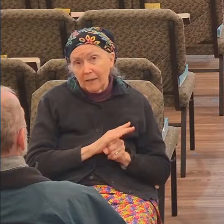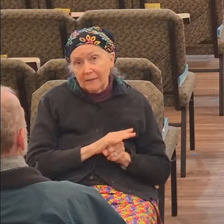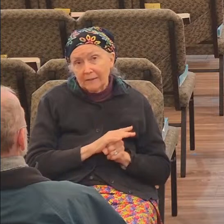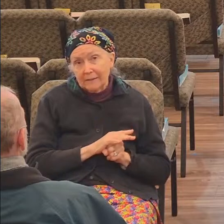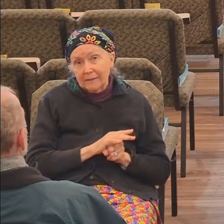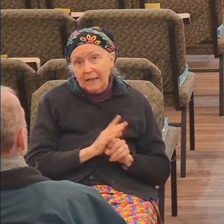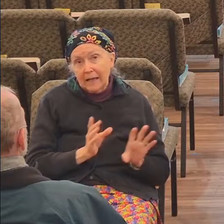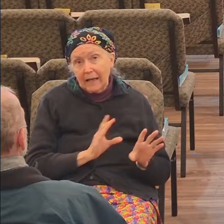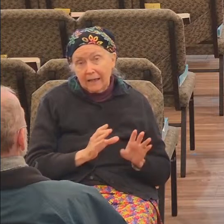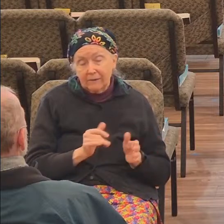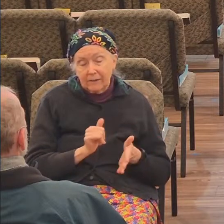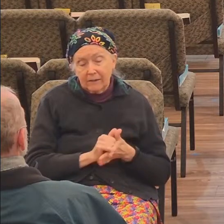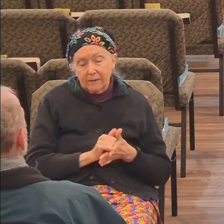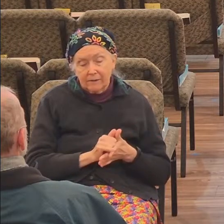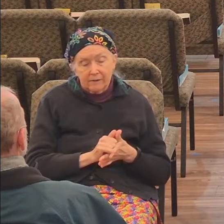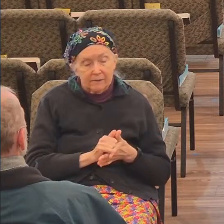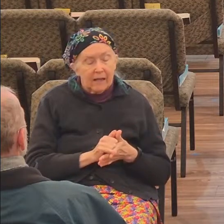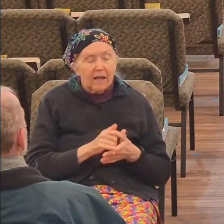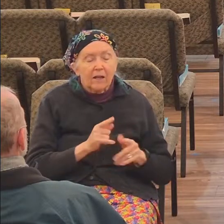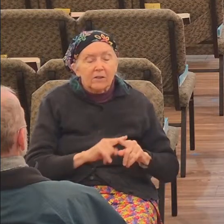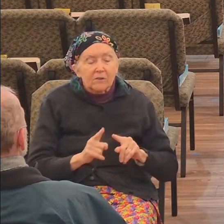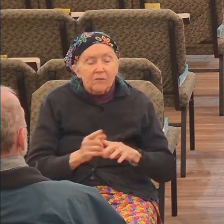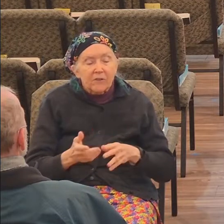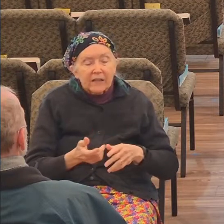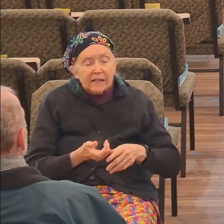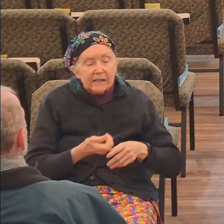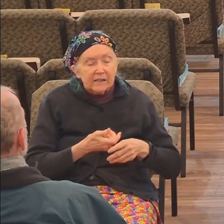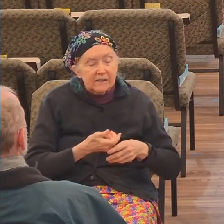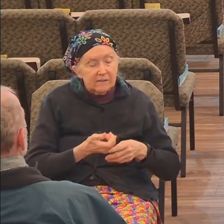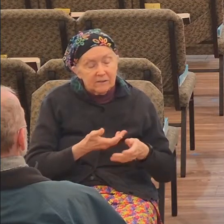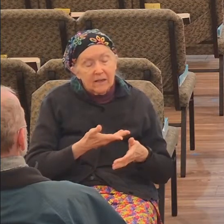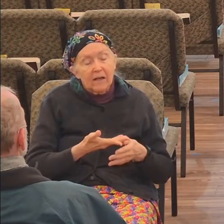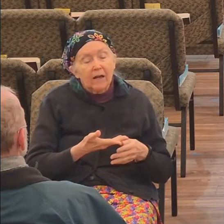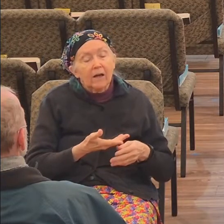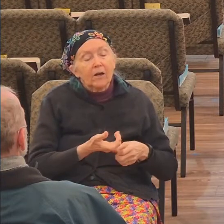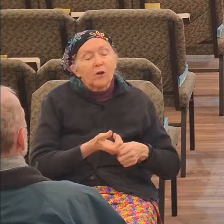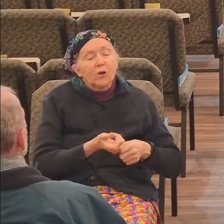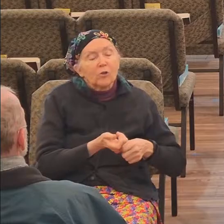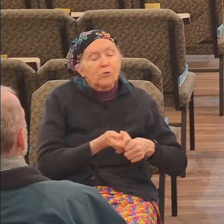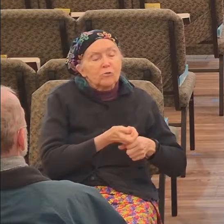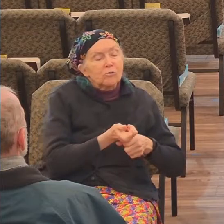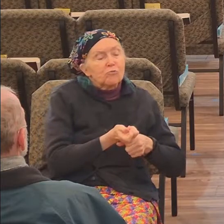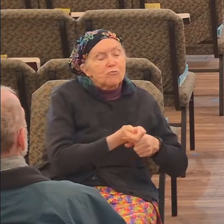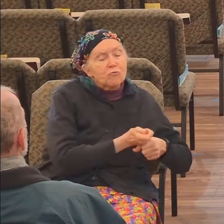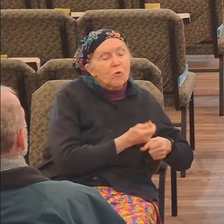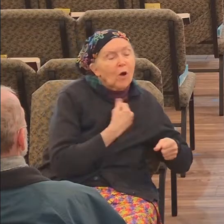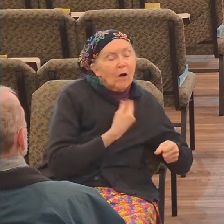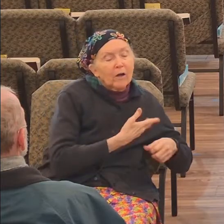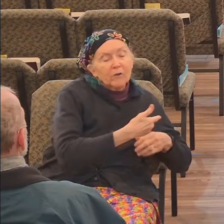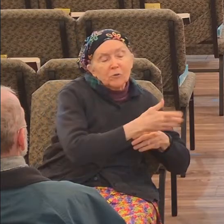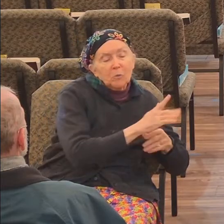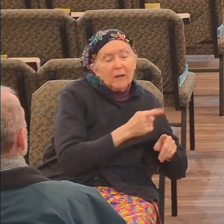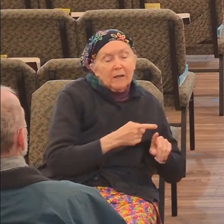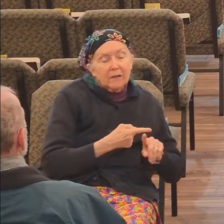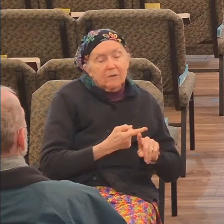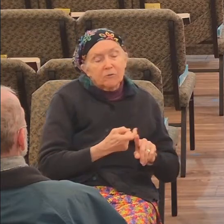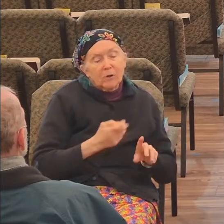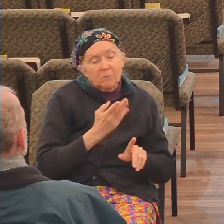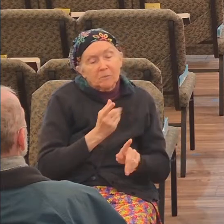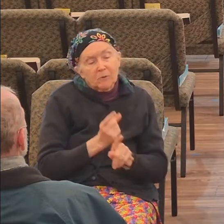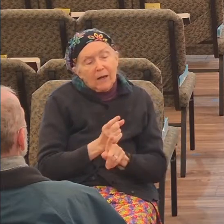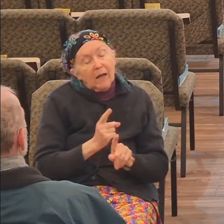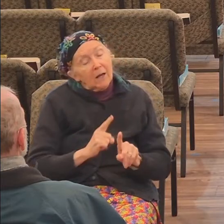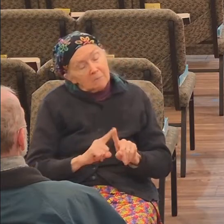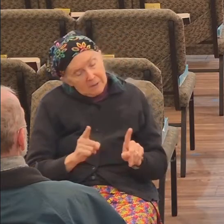activity that draw us away from the right thing. Okay. But still full of pressure, still